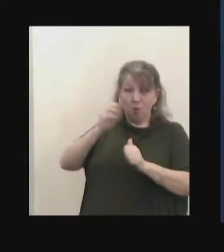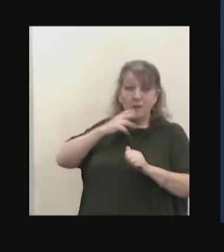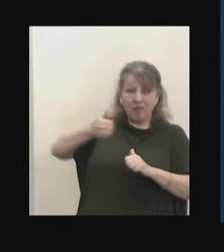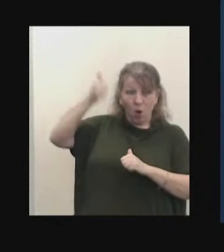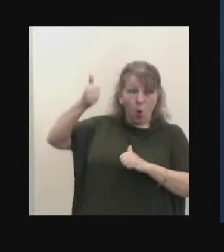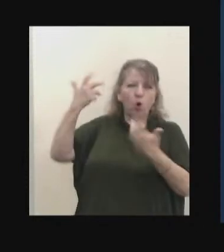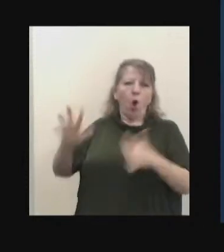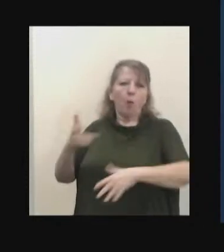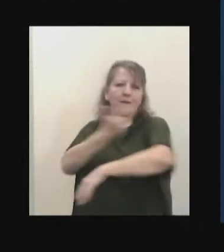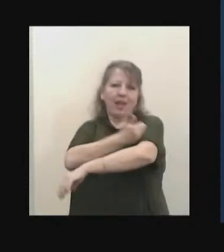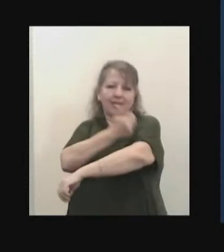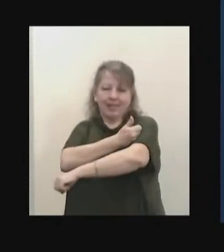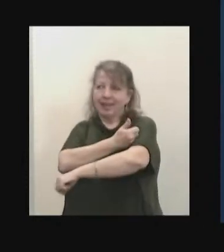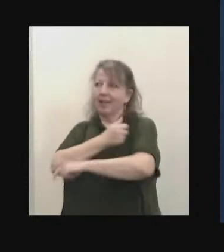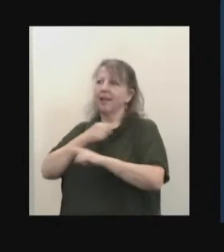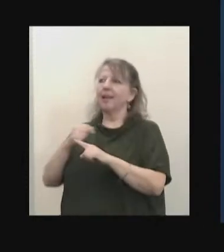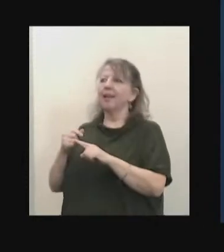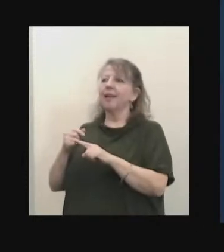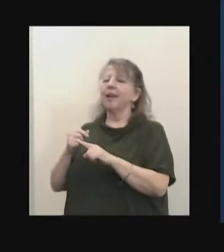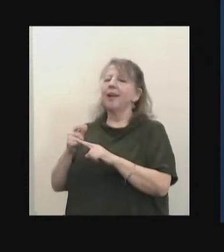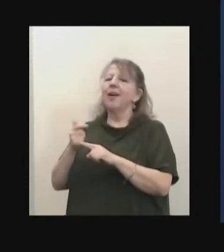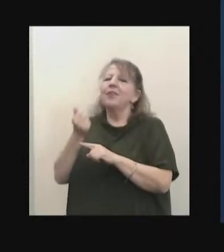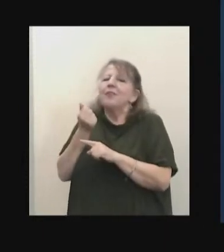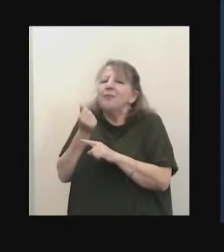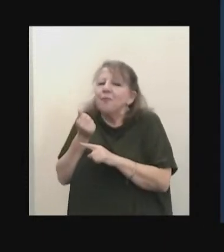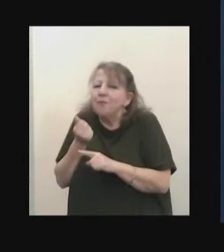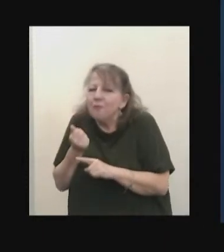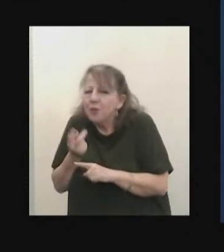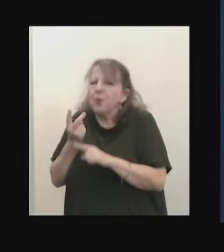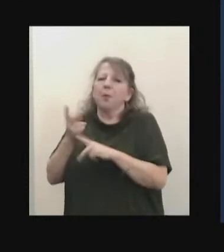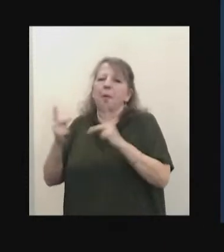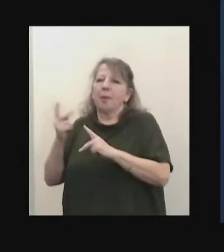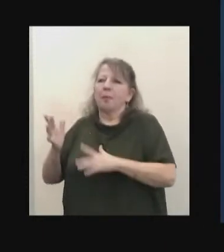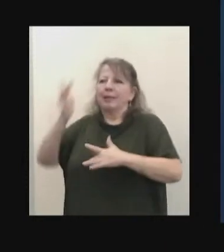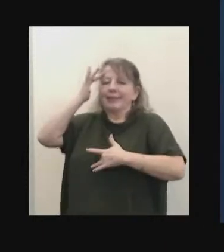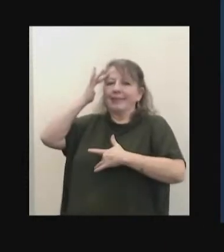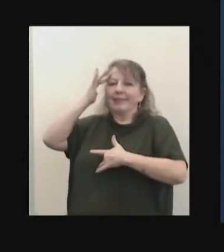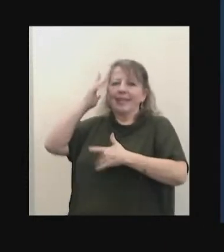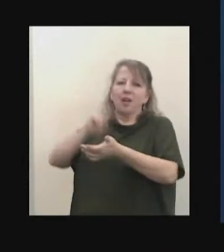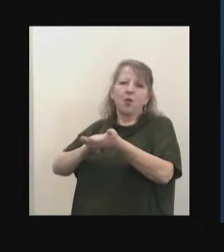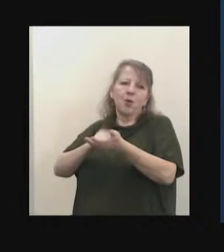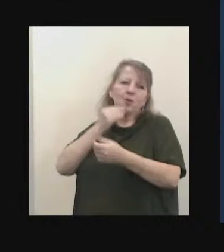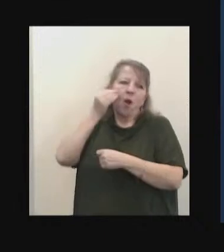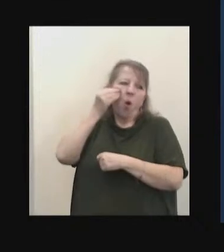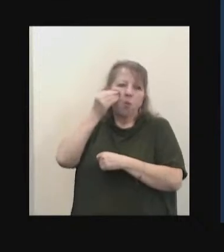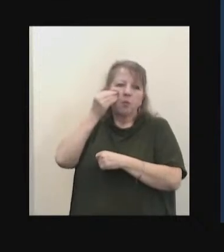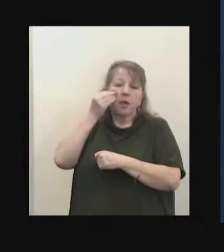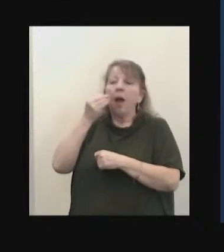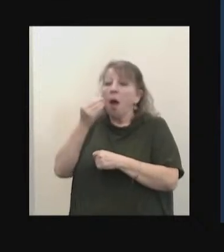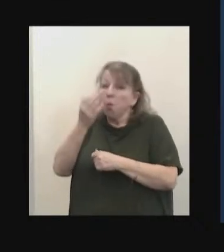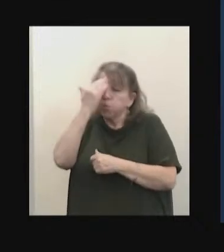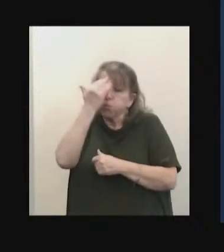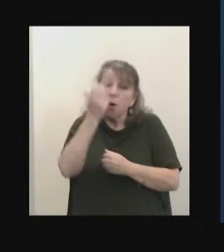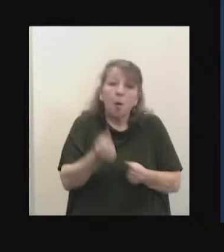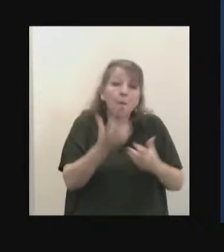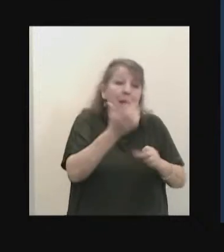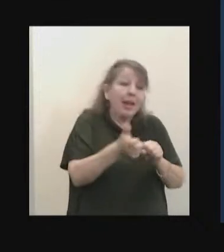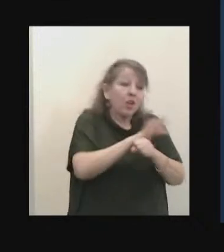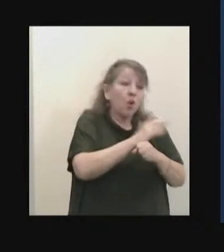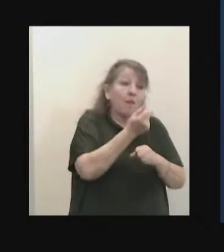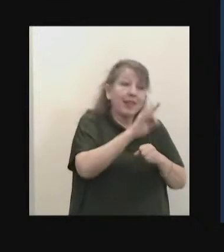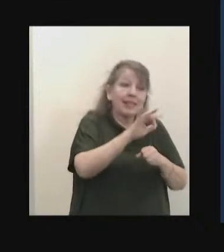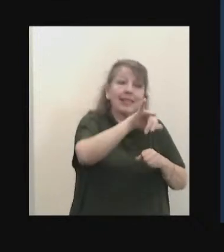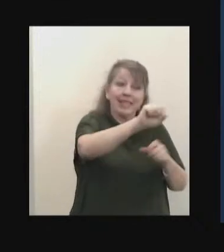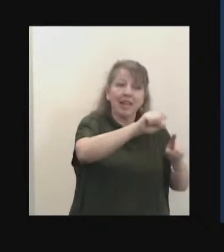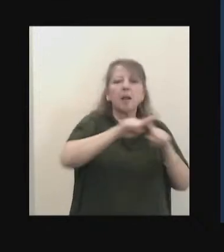homes, we're seeing very few cases in the nursing homes, despite the very high numbers of COVID-19 cases in the community.